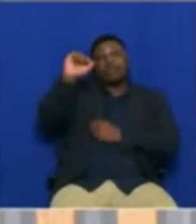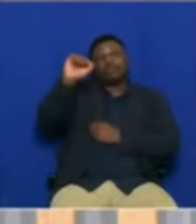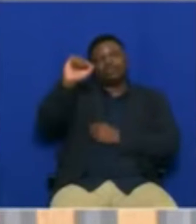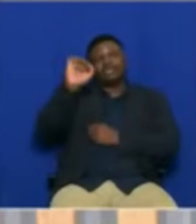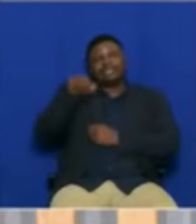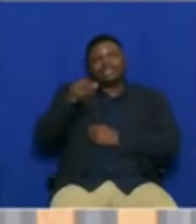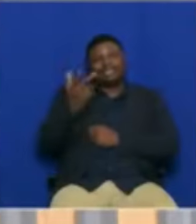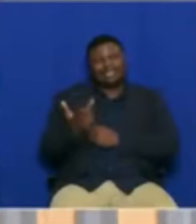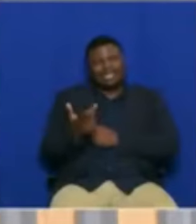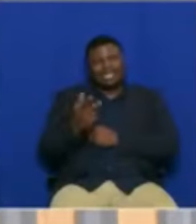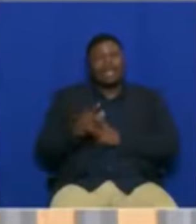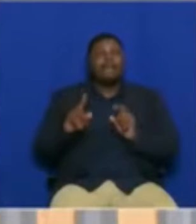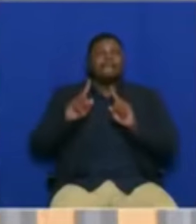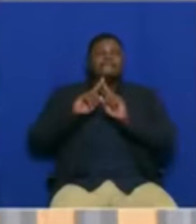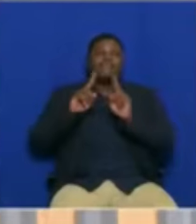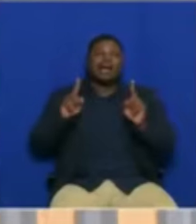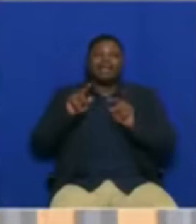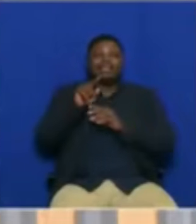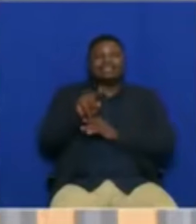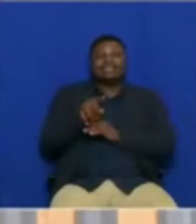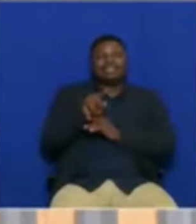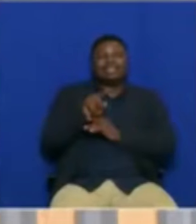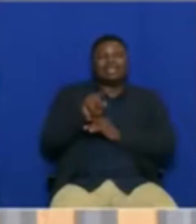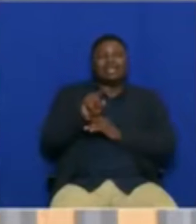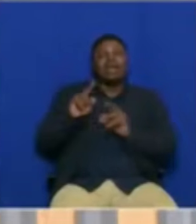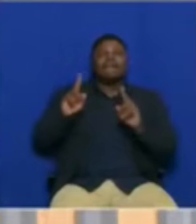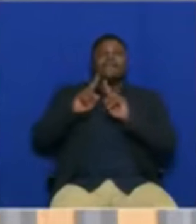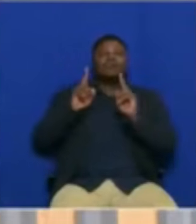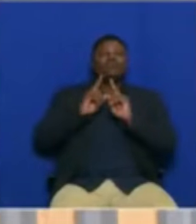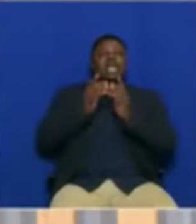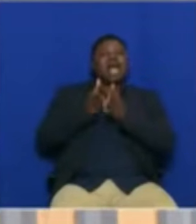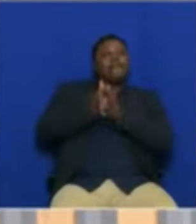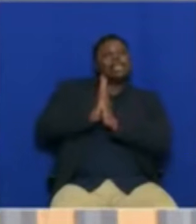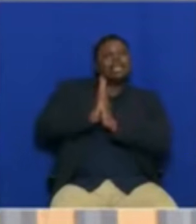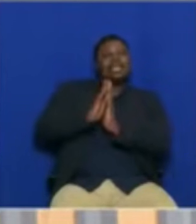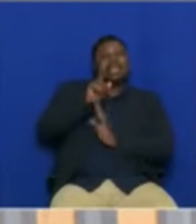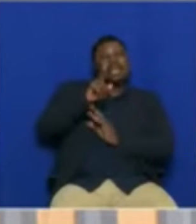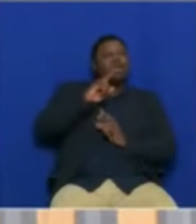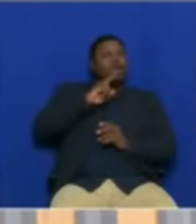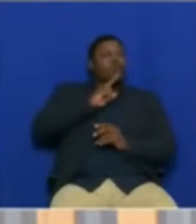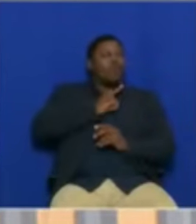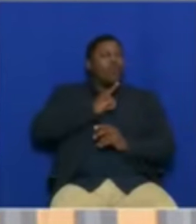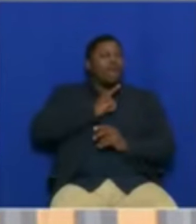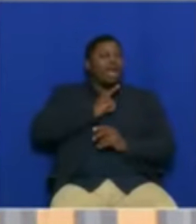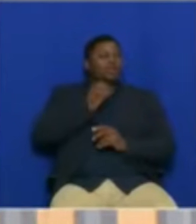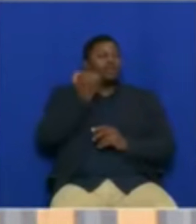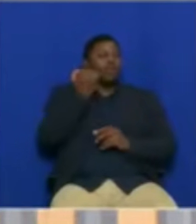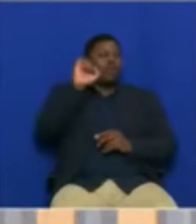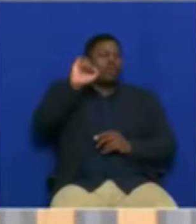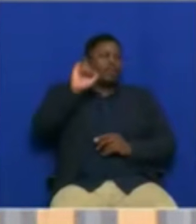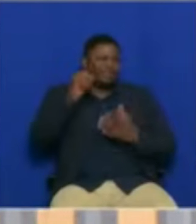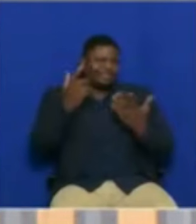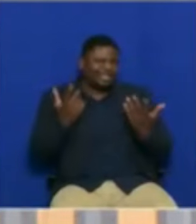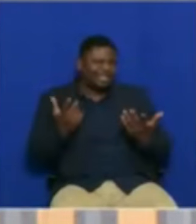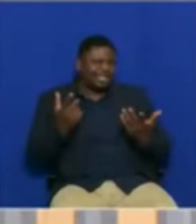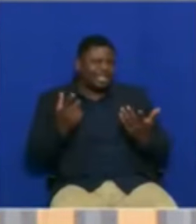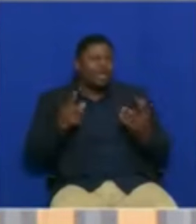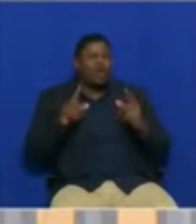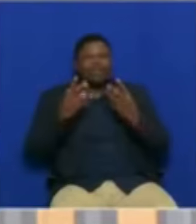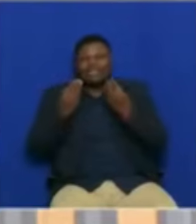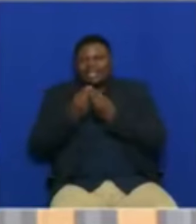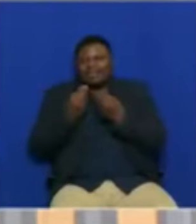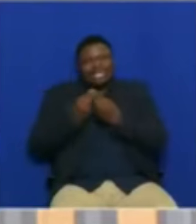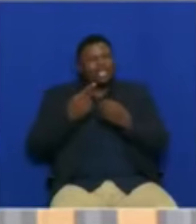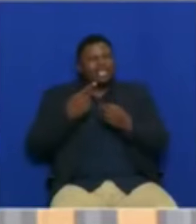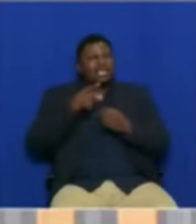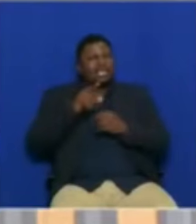oppose an appeal on a bail condition that you and everyone in IDEC didn't ask for? What role in that